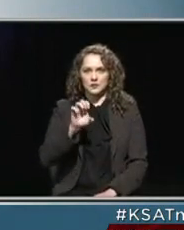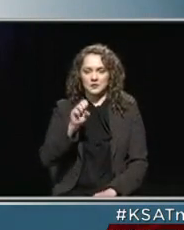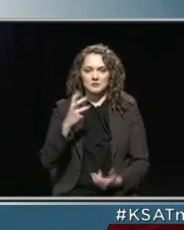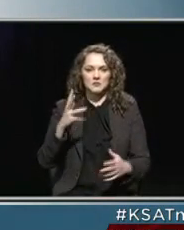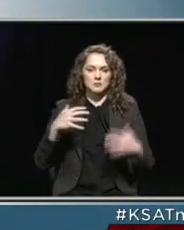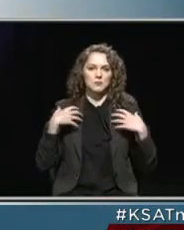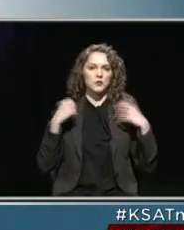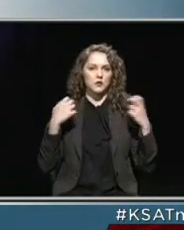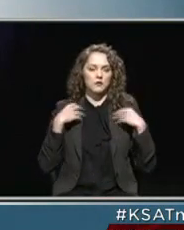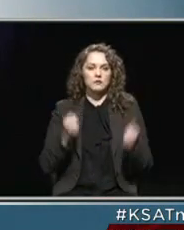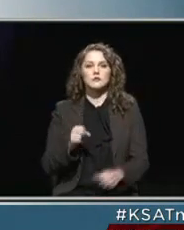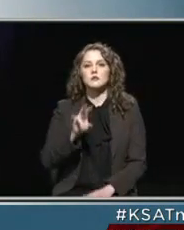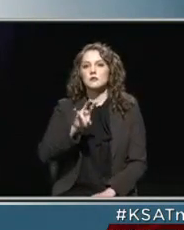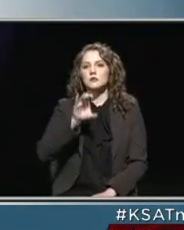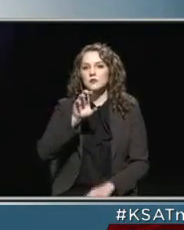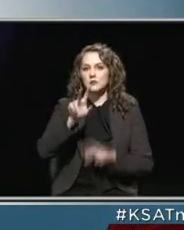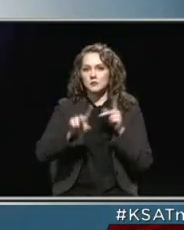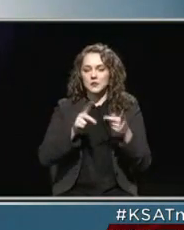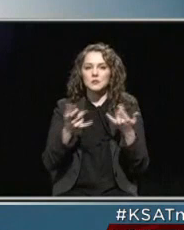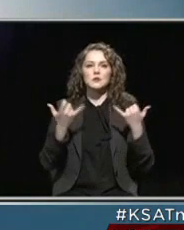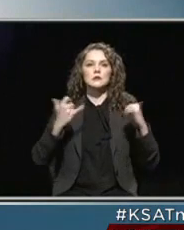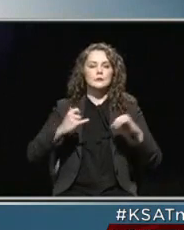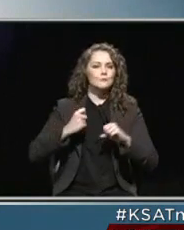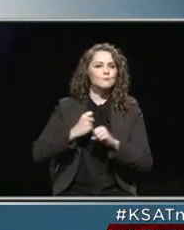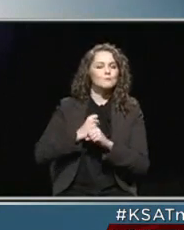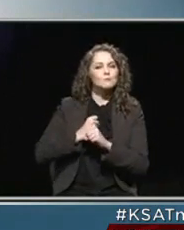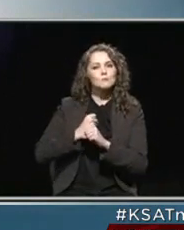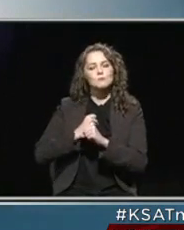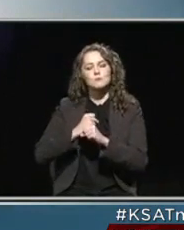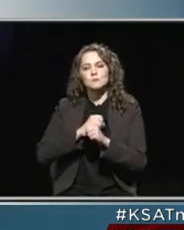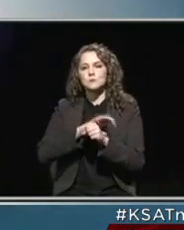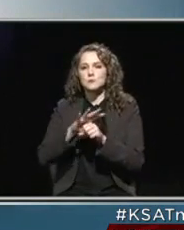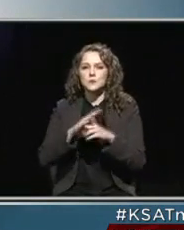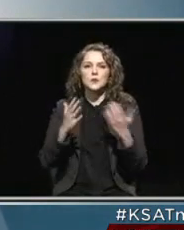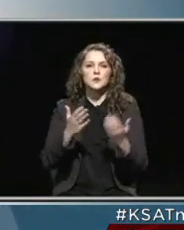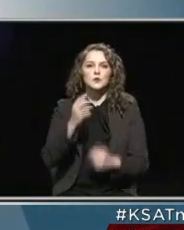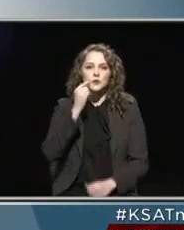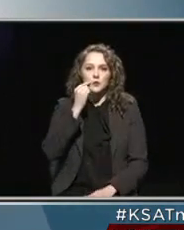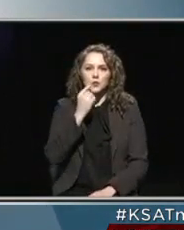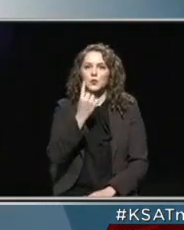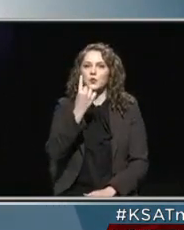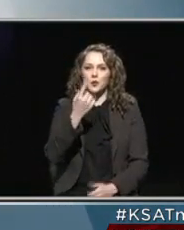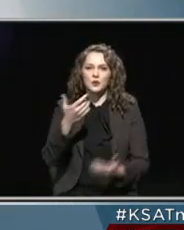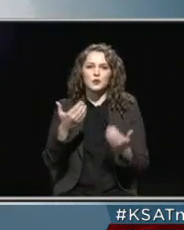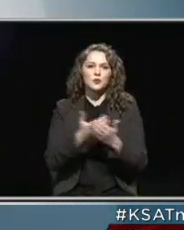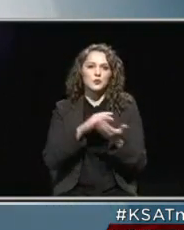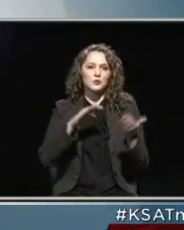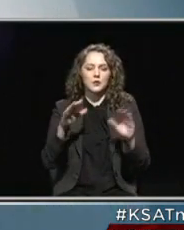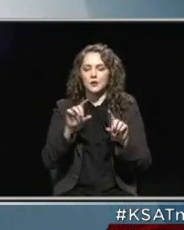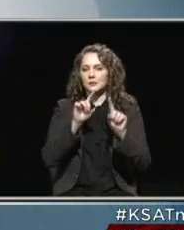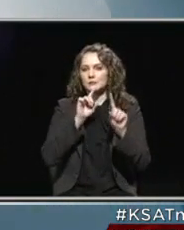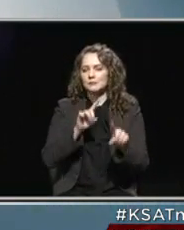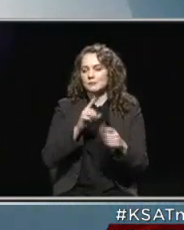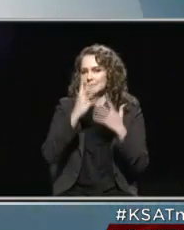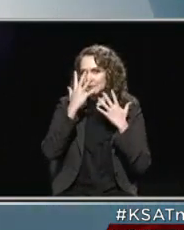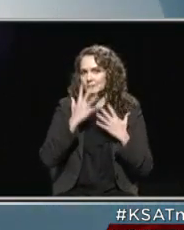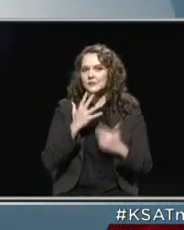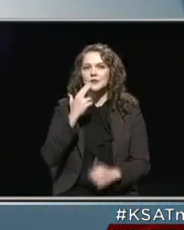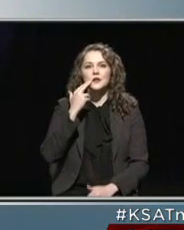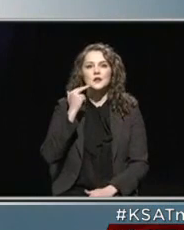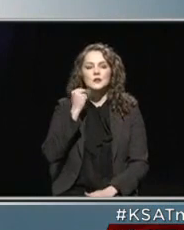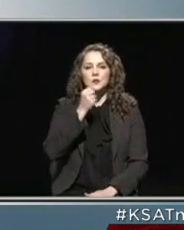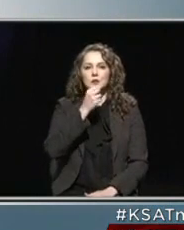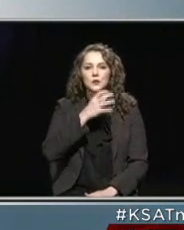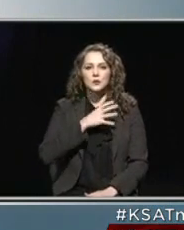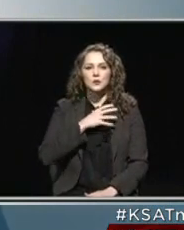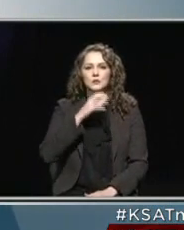recovered. 700 people tonight are still fighting the virus in our community, and we do have one new death to report. Unfortunately, a Hispanic woman